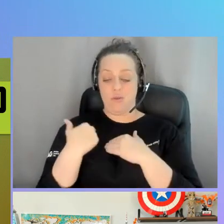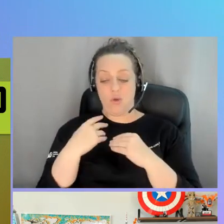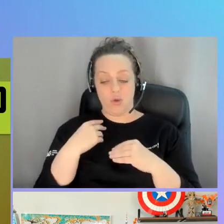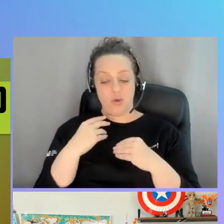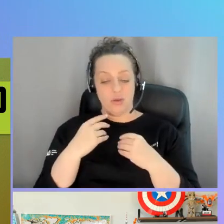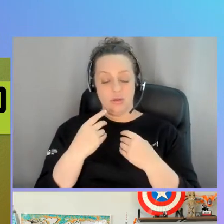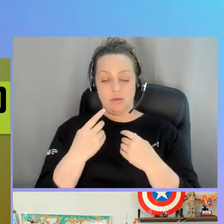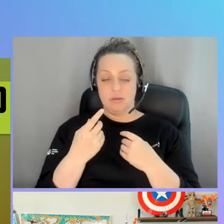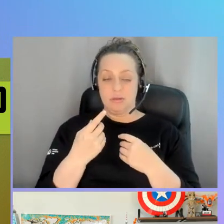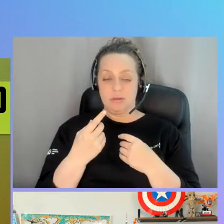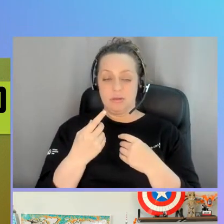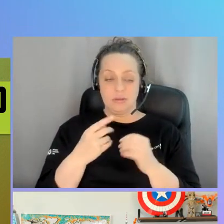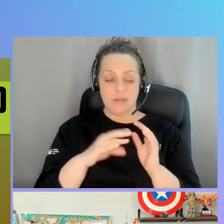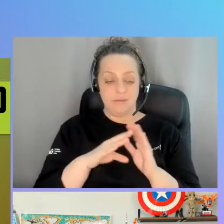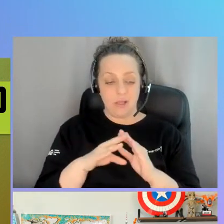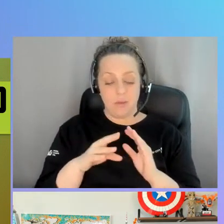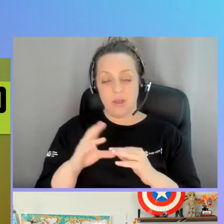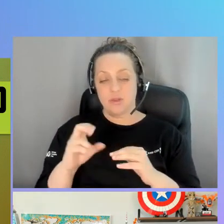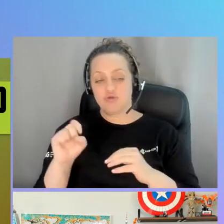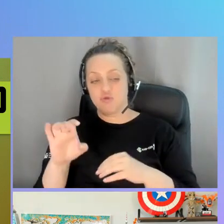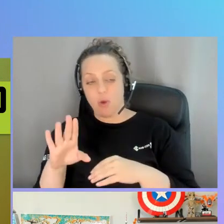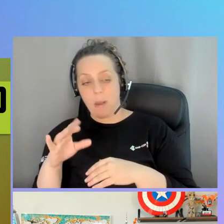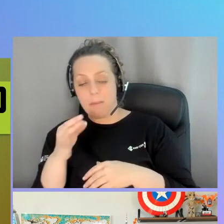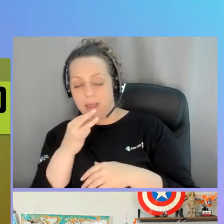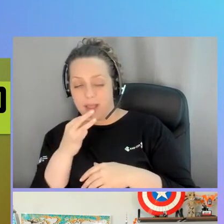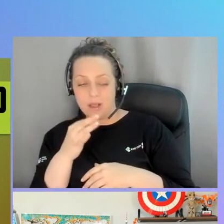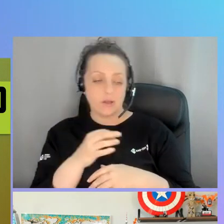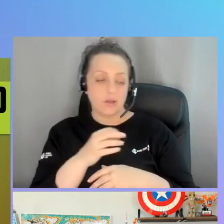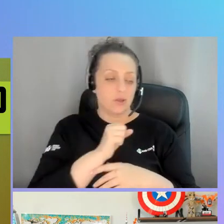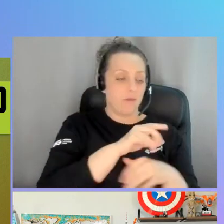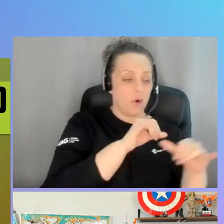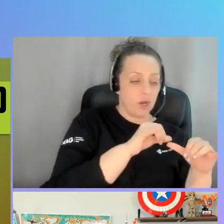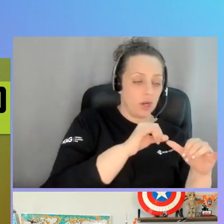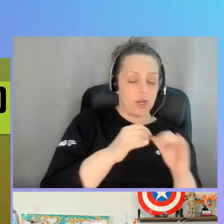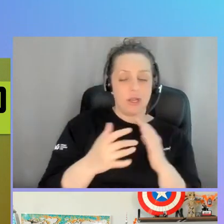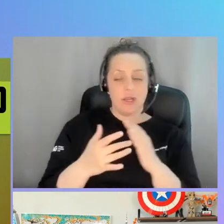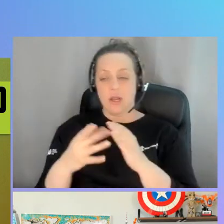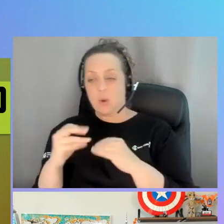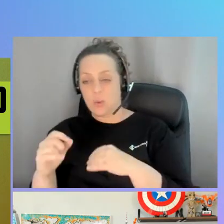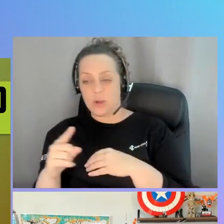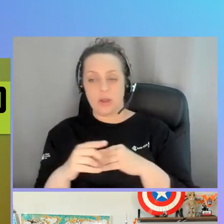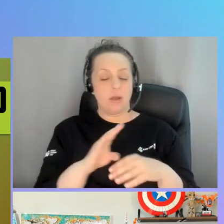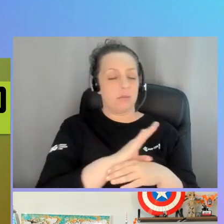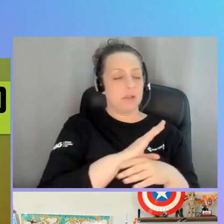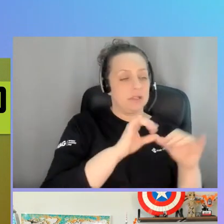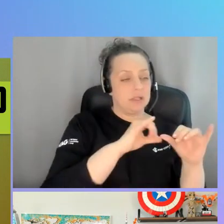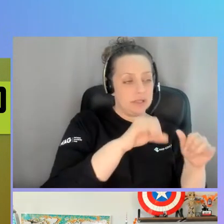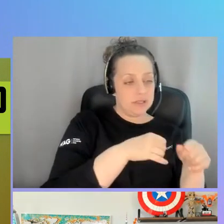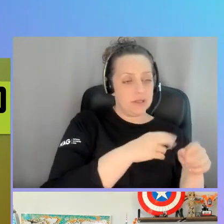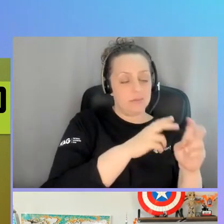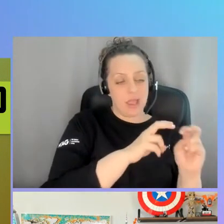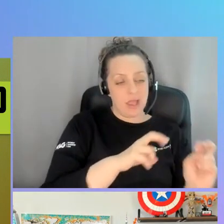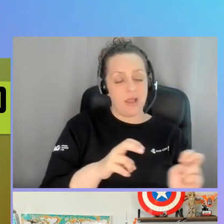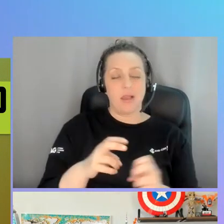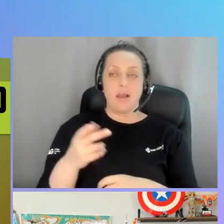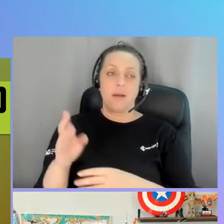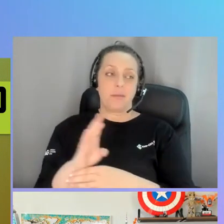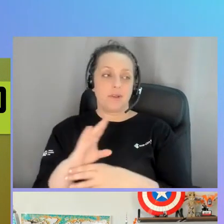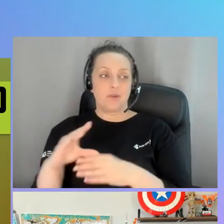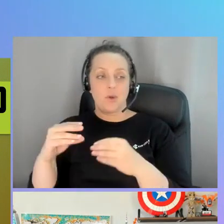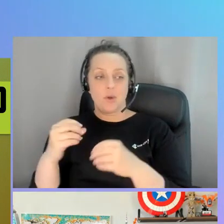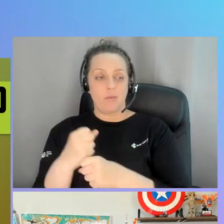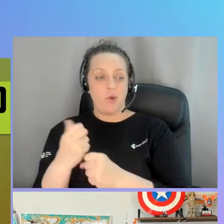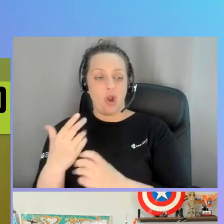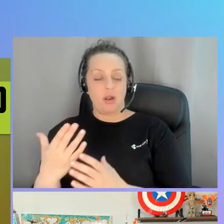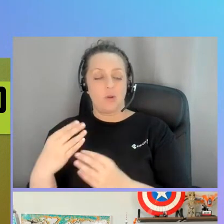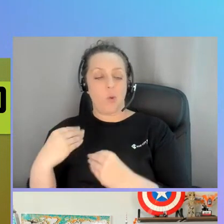scrum master, your software engineer, a technical lead, a business systems analyst, even a business or product owner.